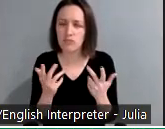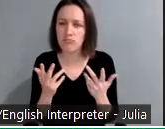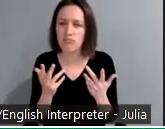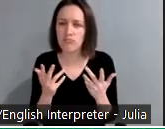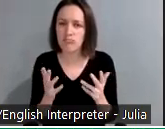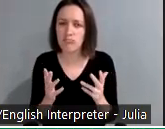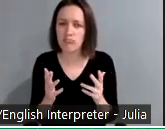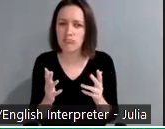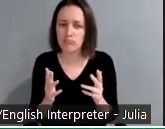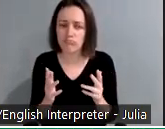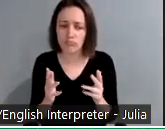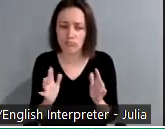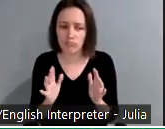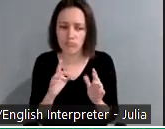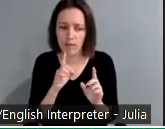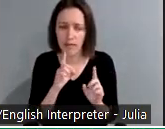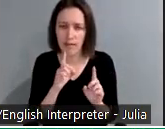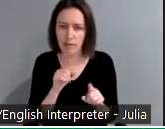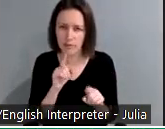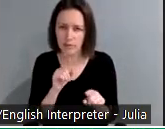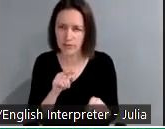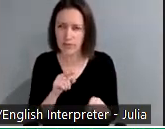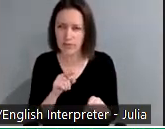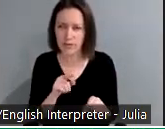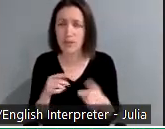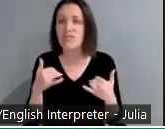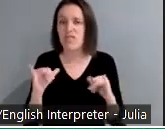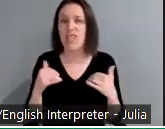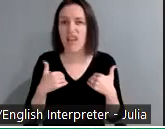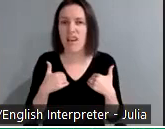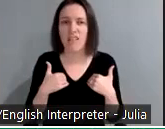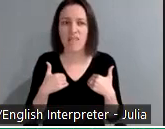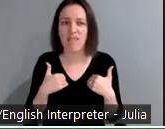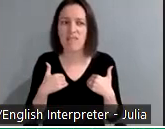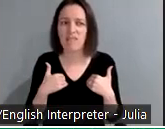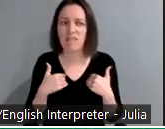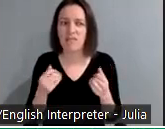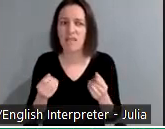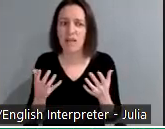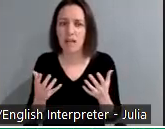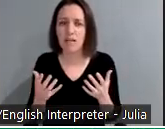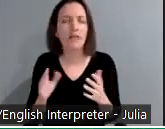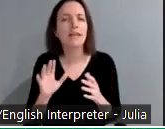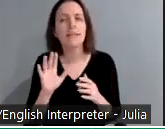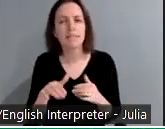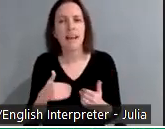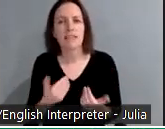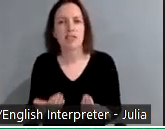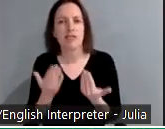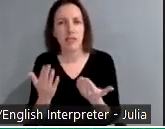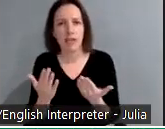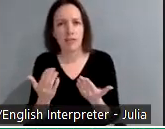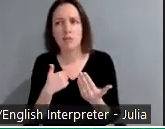were answered, and we still have quite a bit. So I suggest we can go ahead